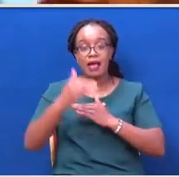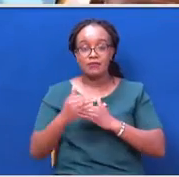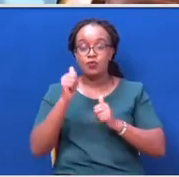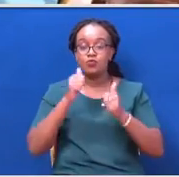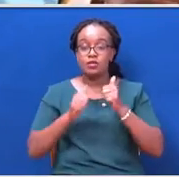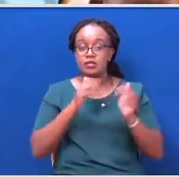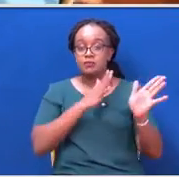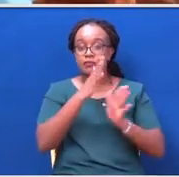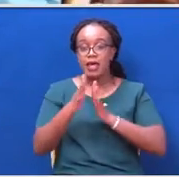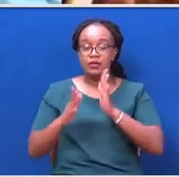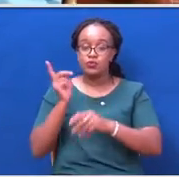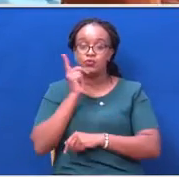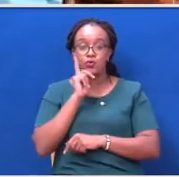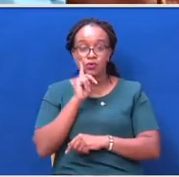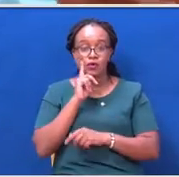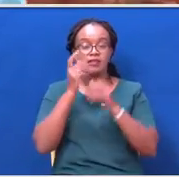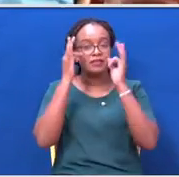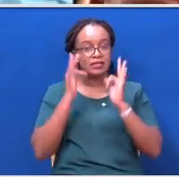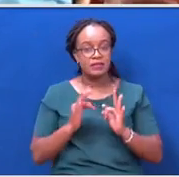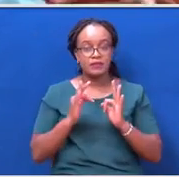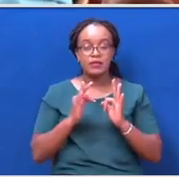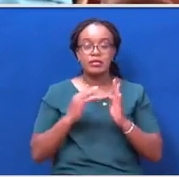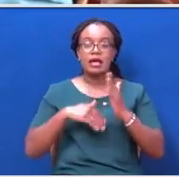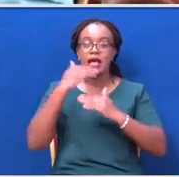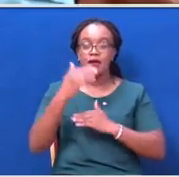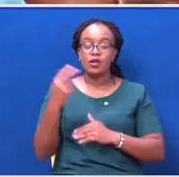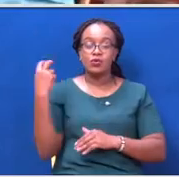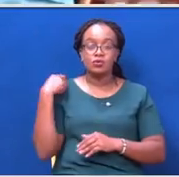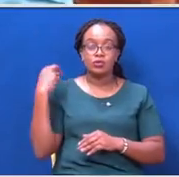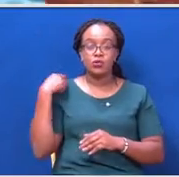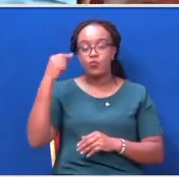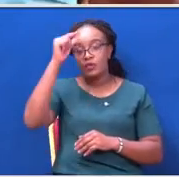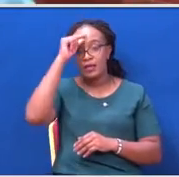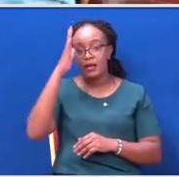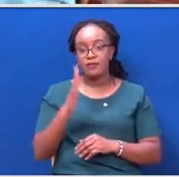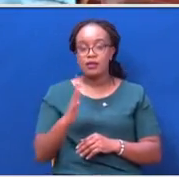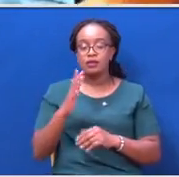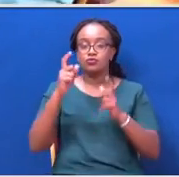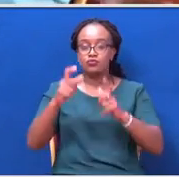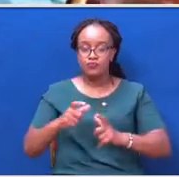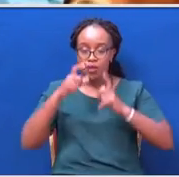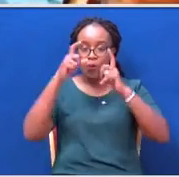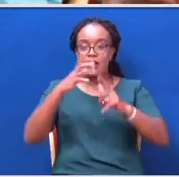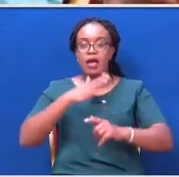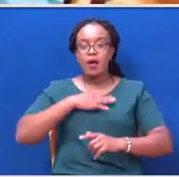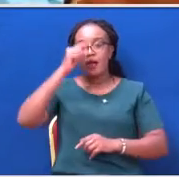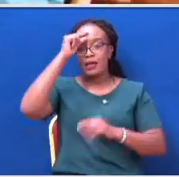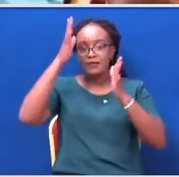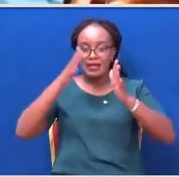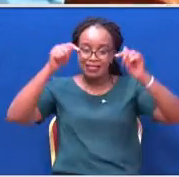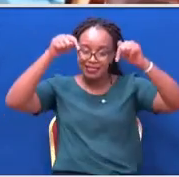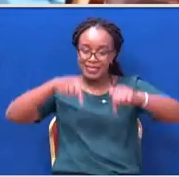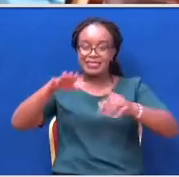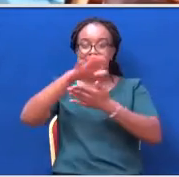which is planned tomorrow, even if it's after some consultation with the governor, to make sure that we crown our governor in this venue